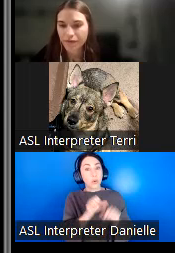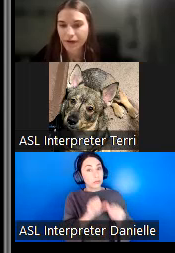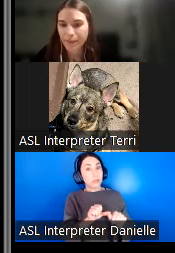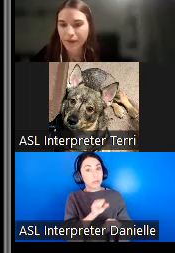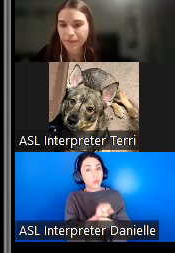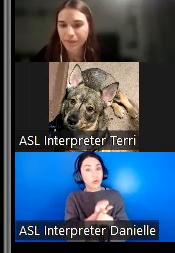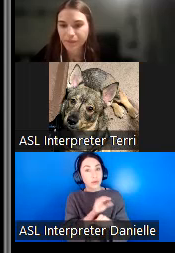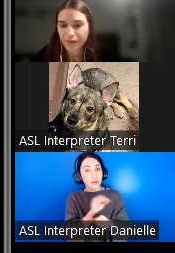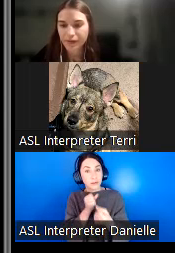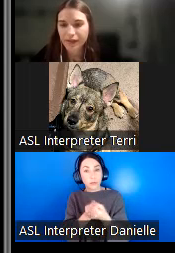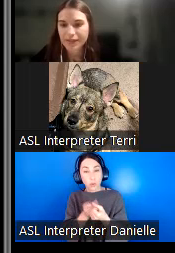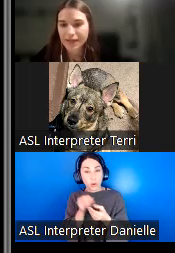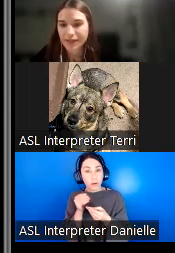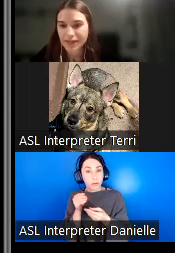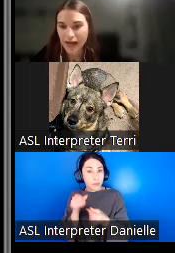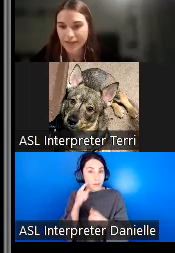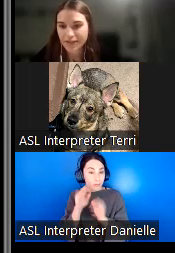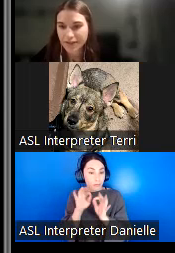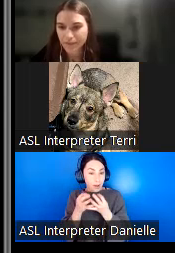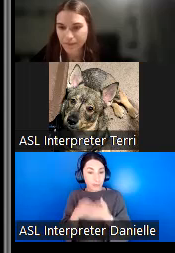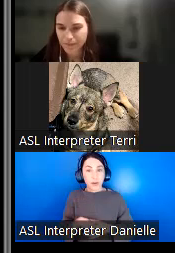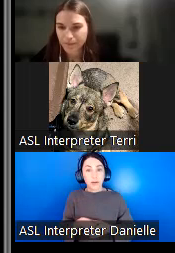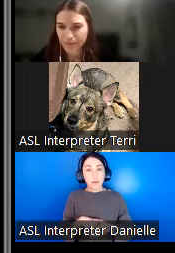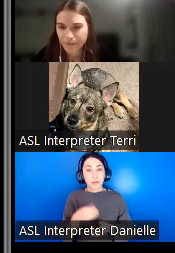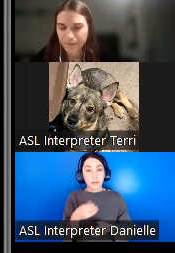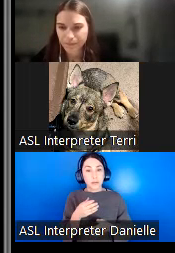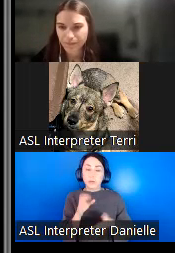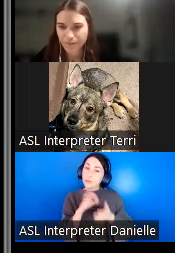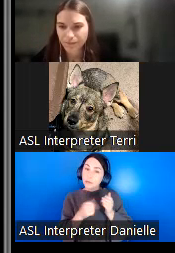and support the family, taking taxes.